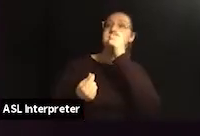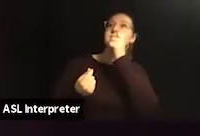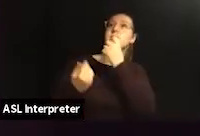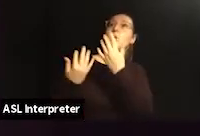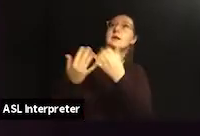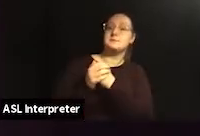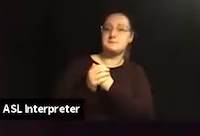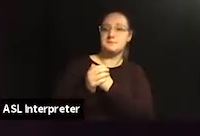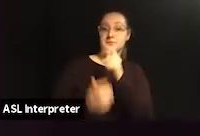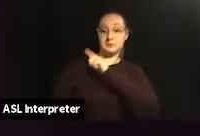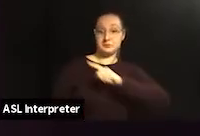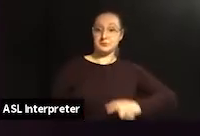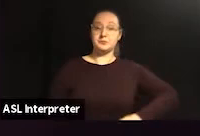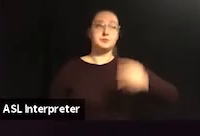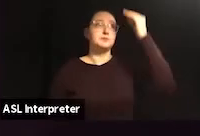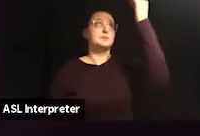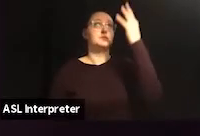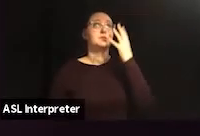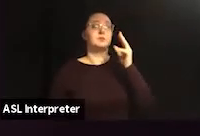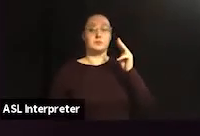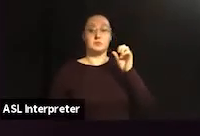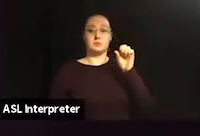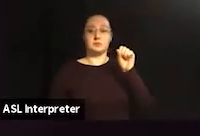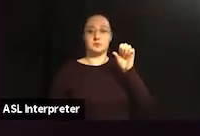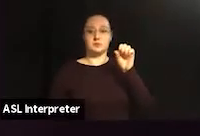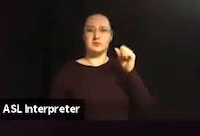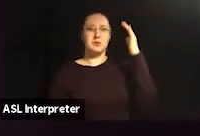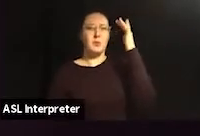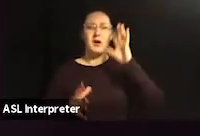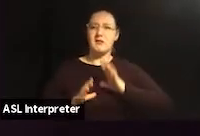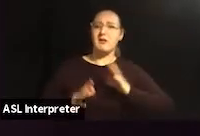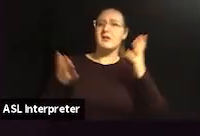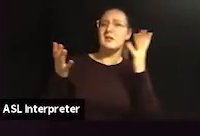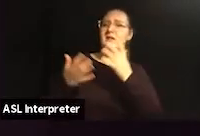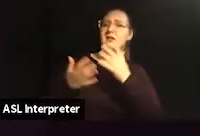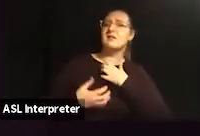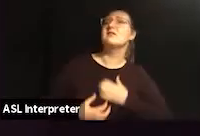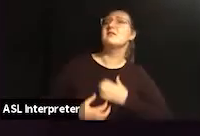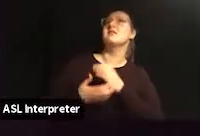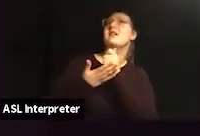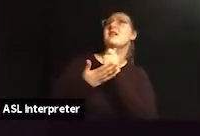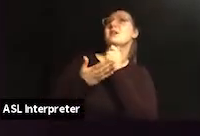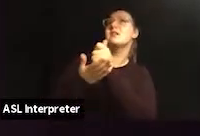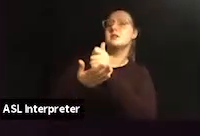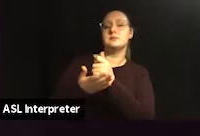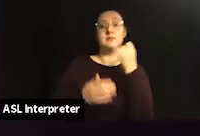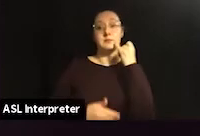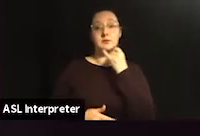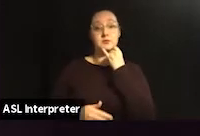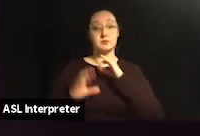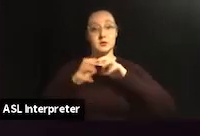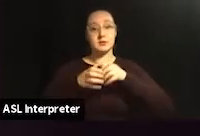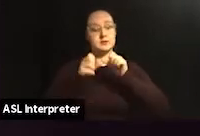Moses, "Why do you cry out to me? Tell the Israelites to go forward, but you